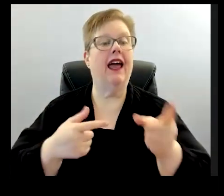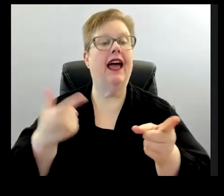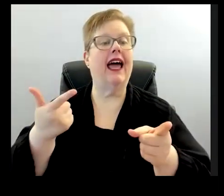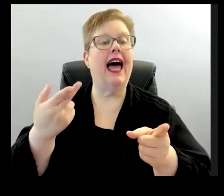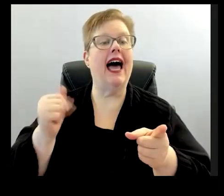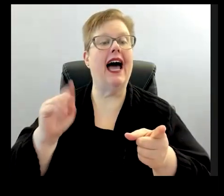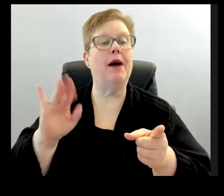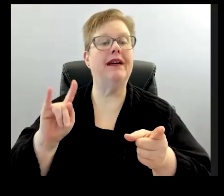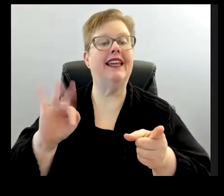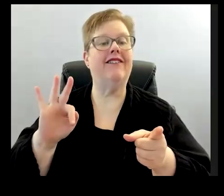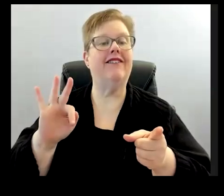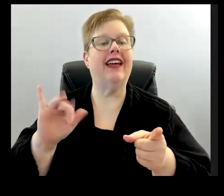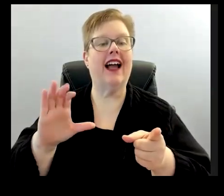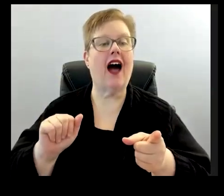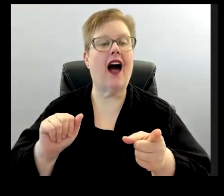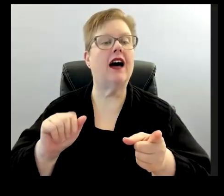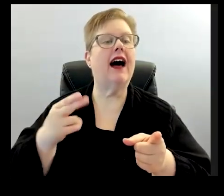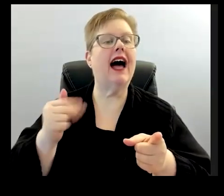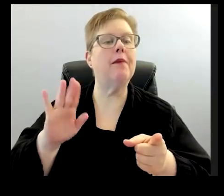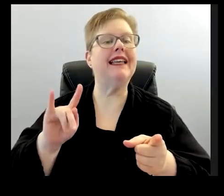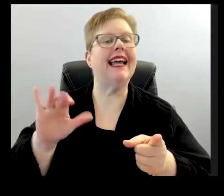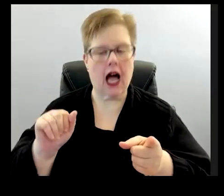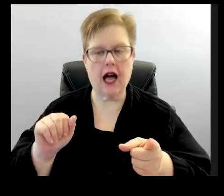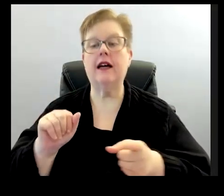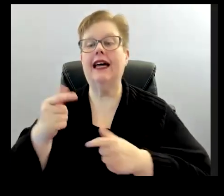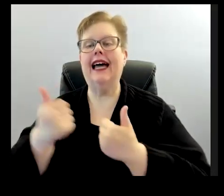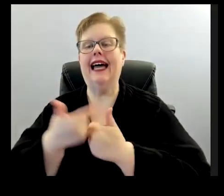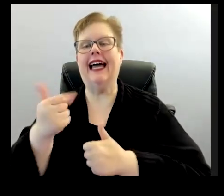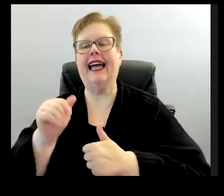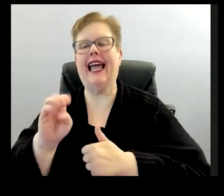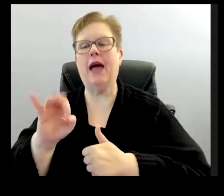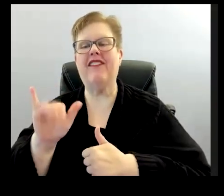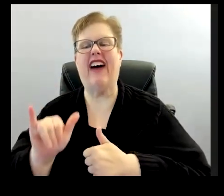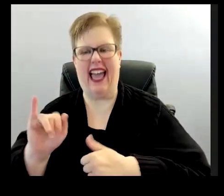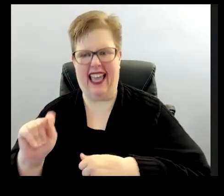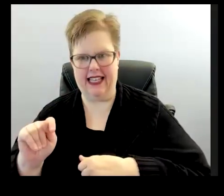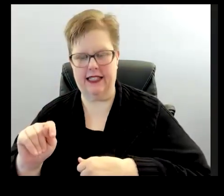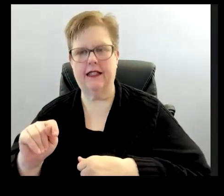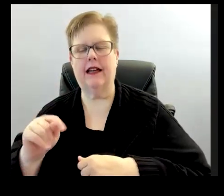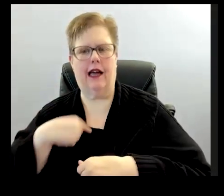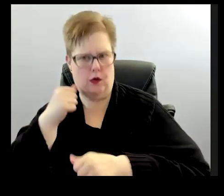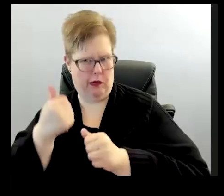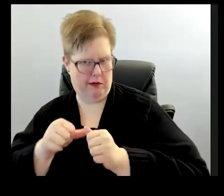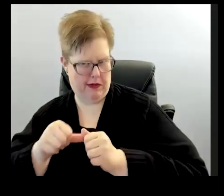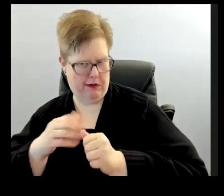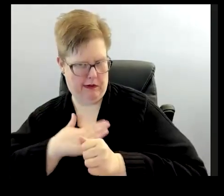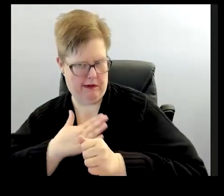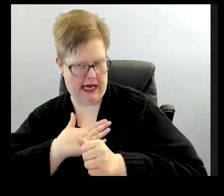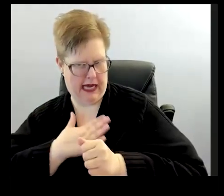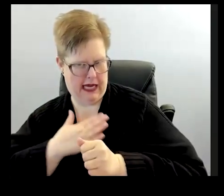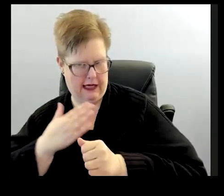list. Now, I am no longer someone who remembers my login for this because I needed a little bit more intensive